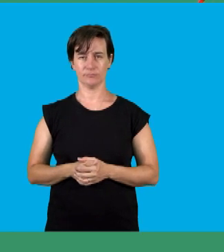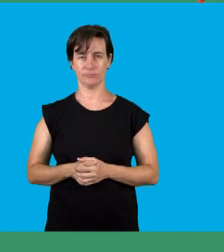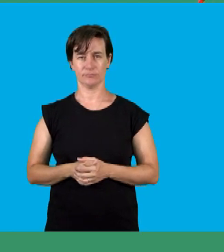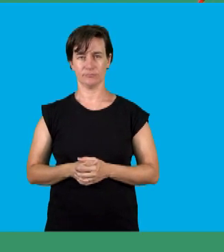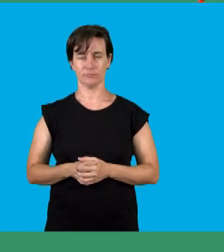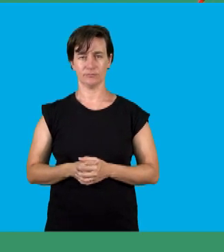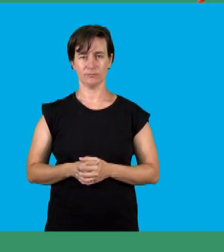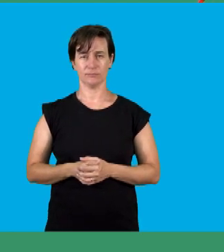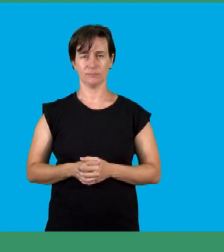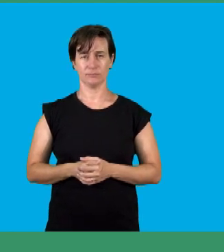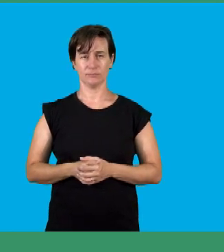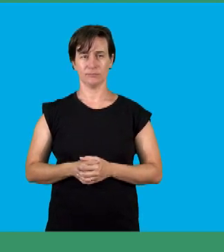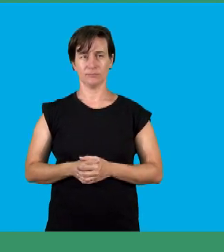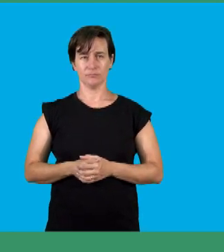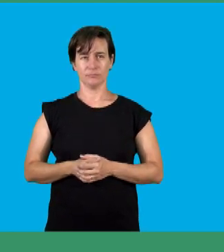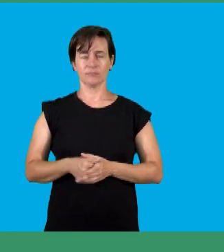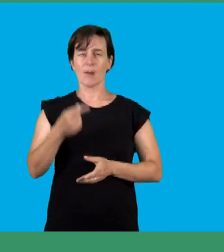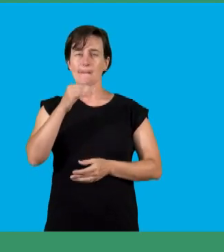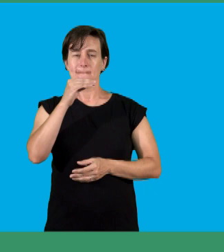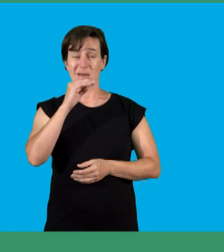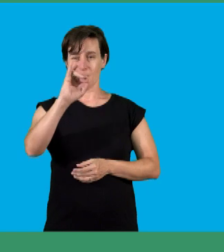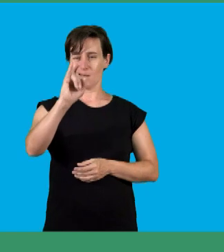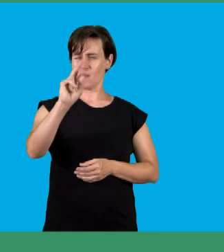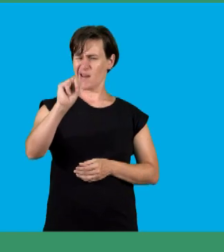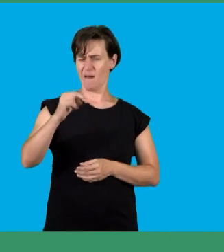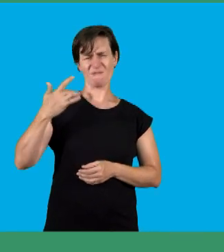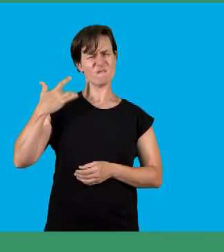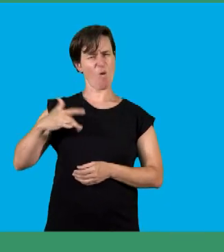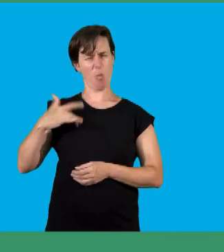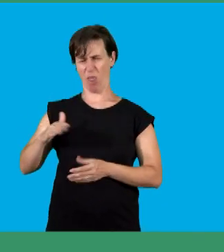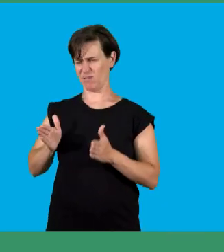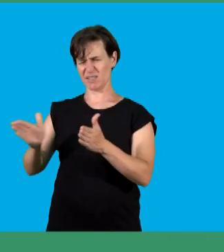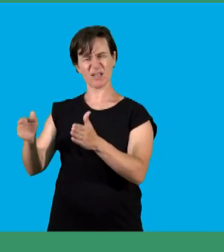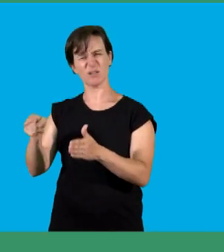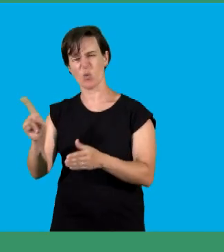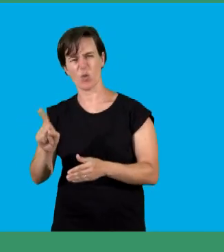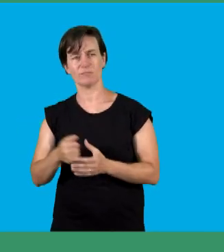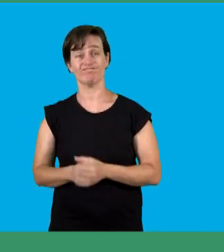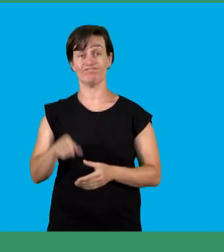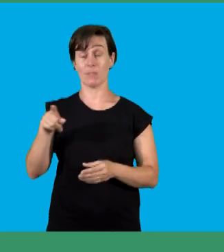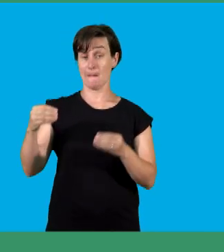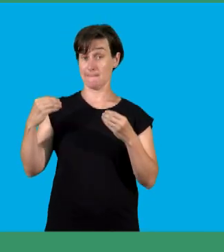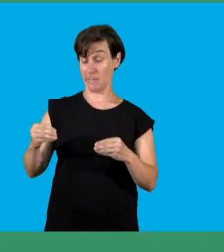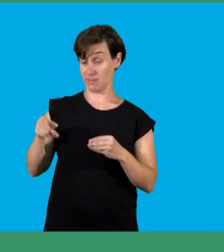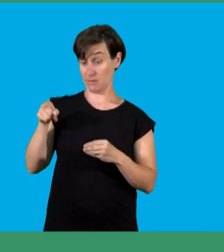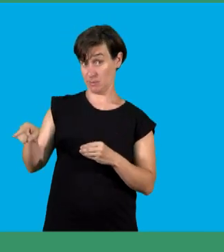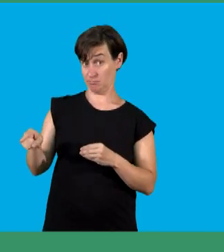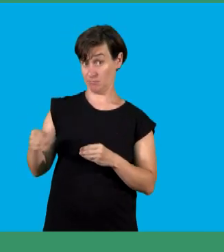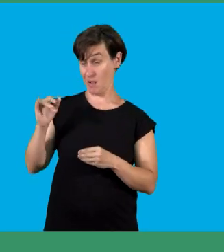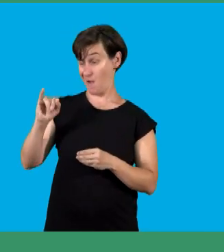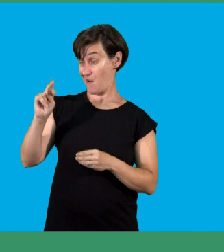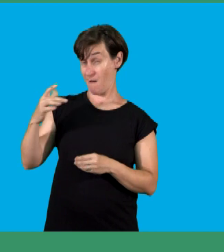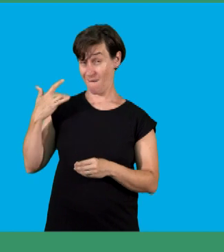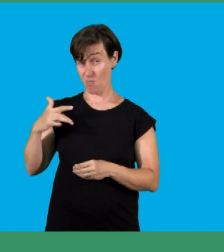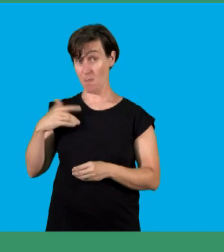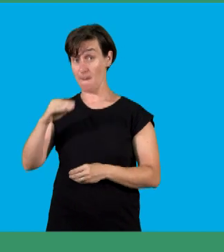Revenue Services. Then we move on to the meaning of informal sector. Businesses in the informal